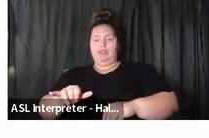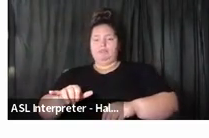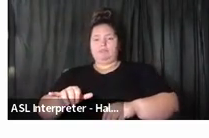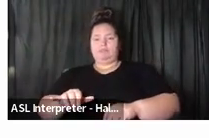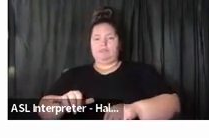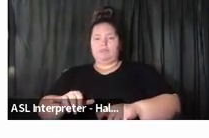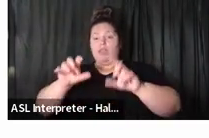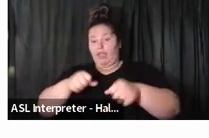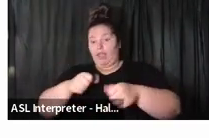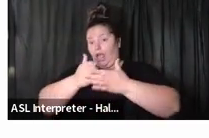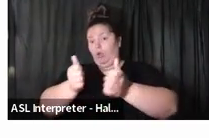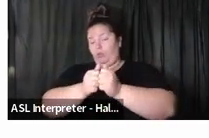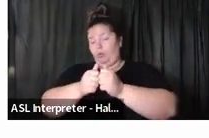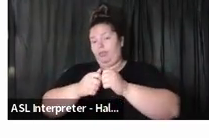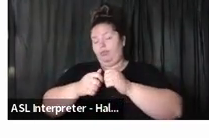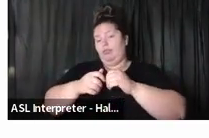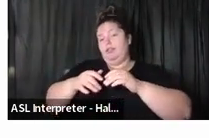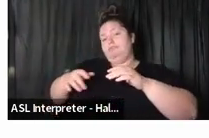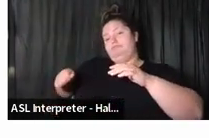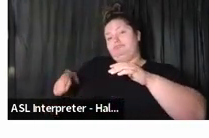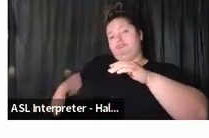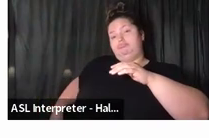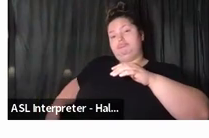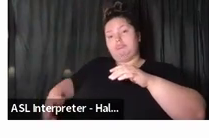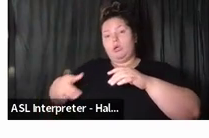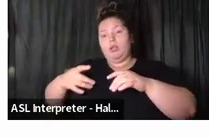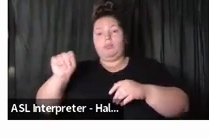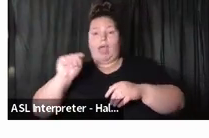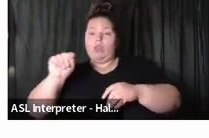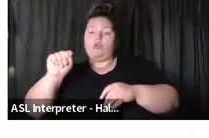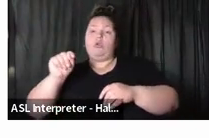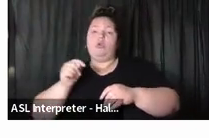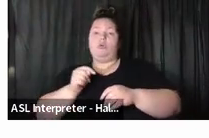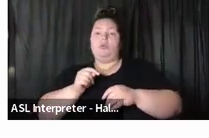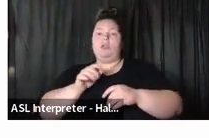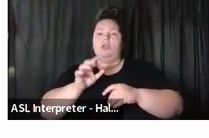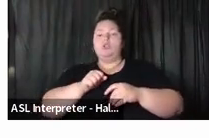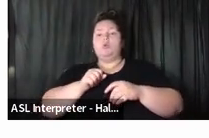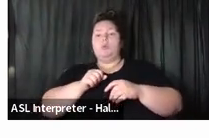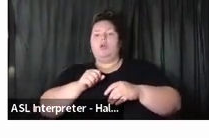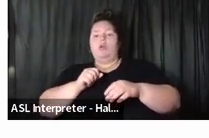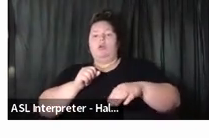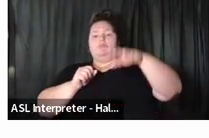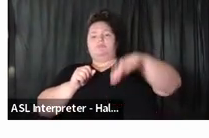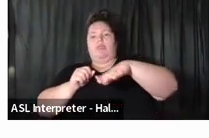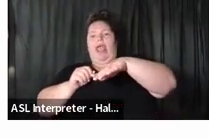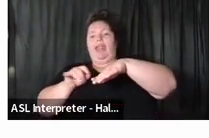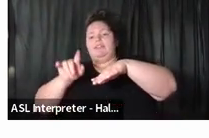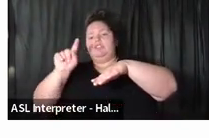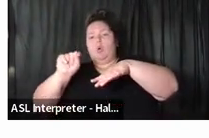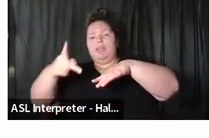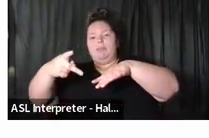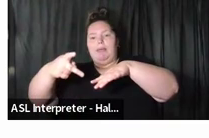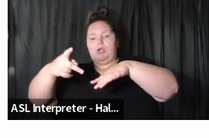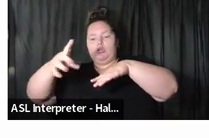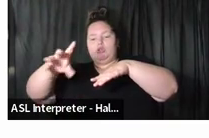while using the restroom or if you're in the shower. So you can put toilet paper on the end and it can help you wipe, or you can even put